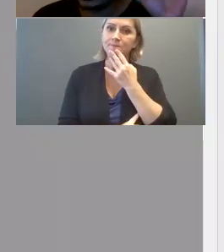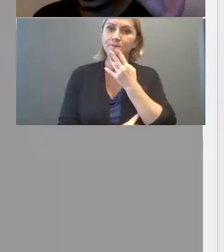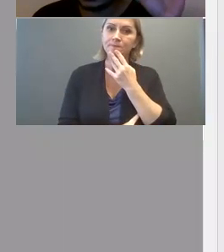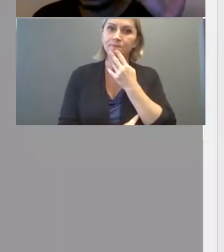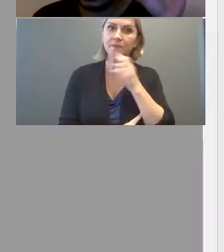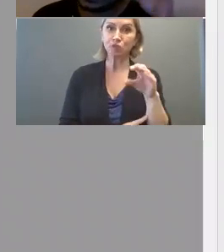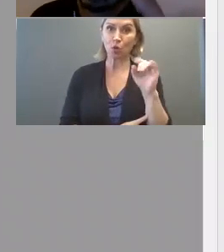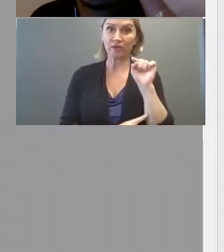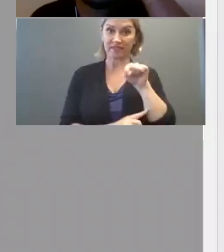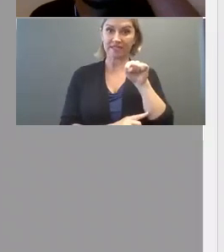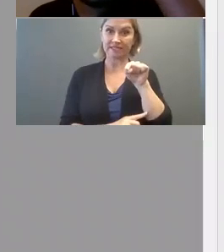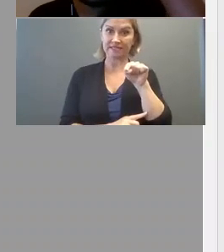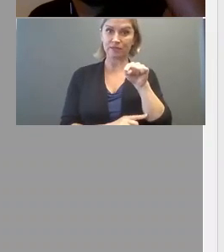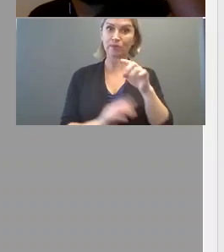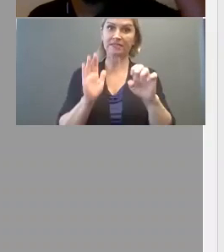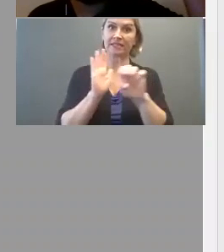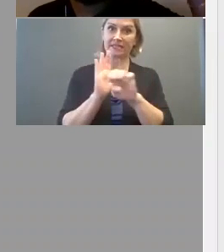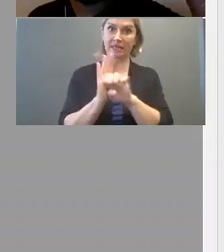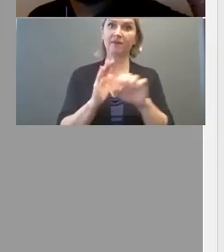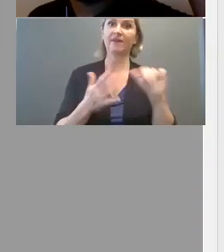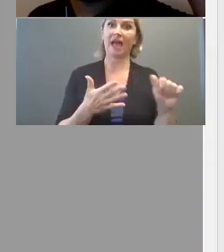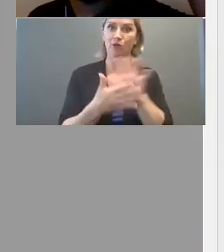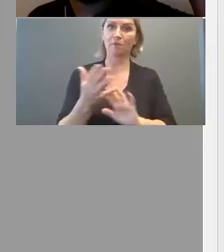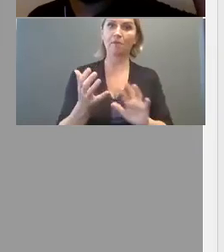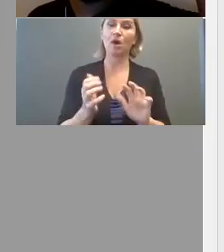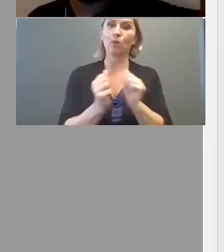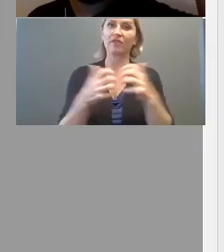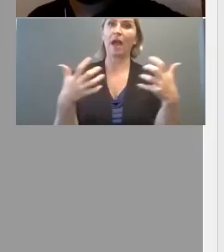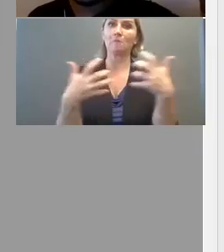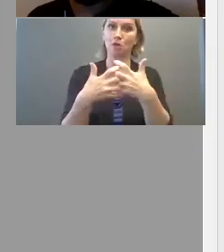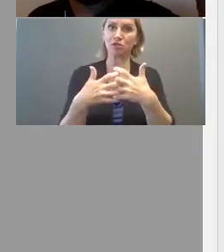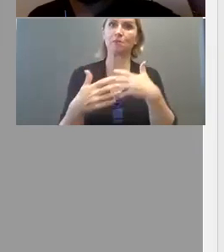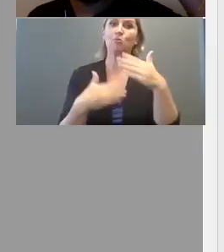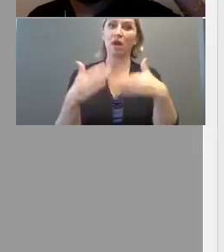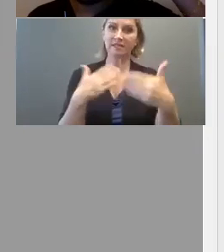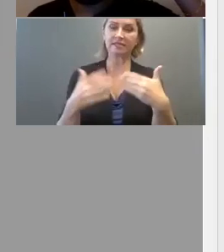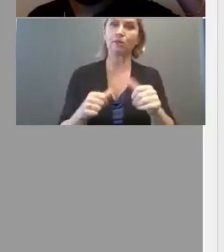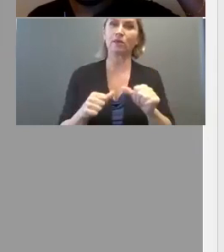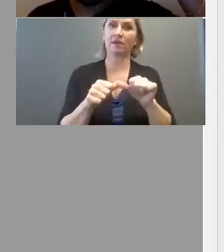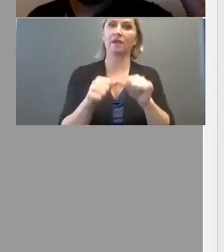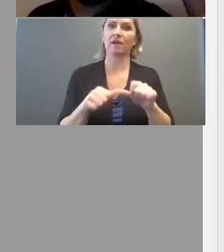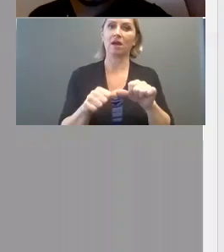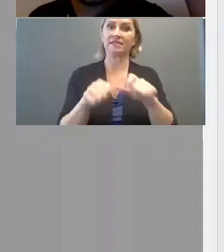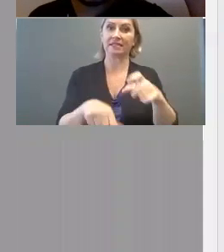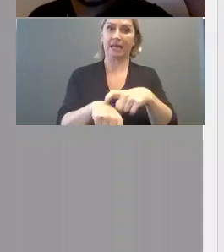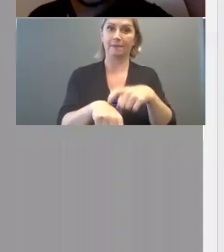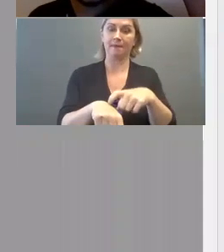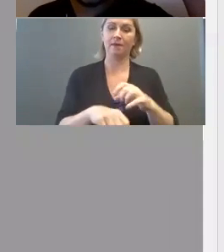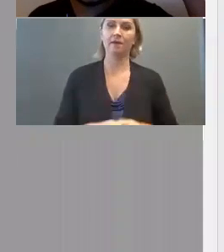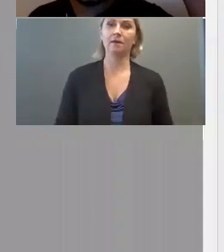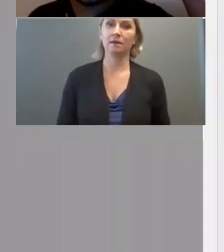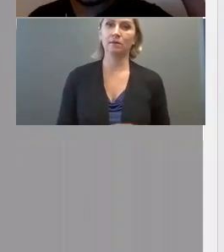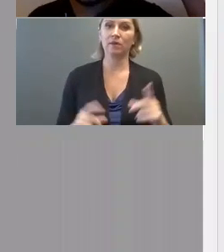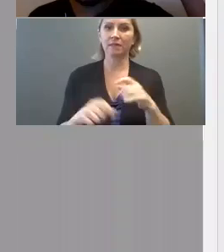so this was an example of an algorithm where the merging process requires constant time, while